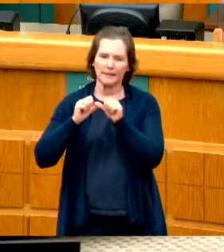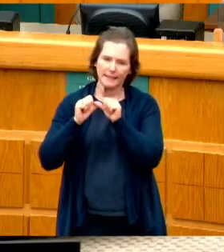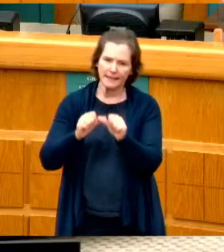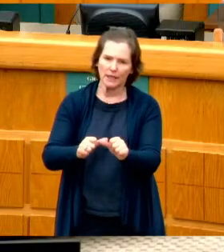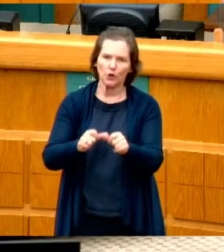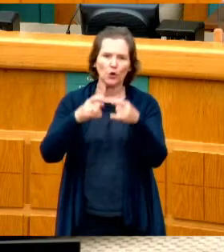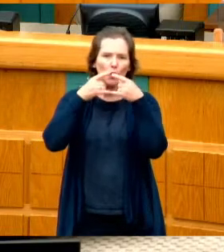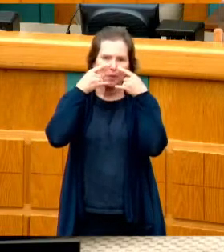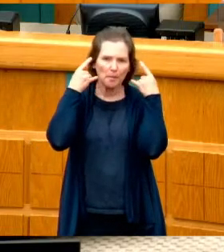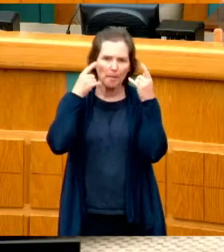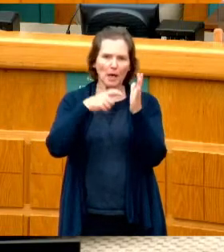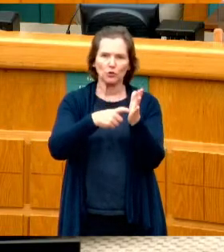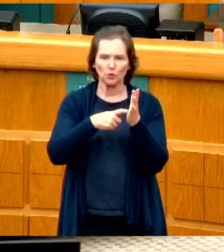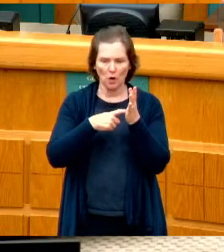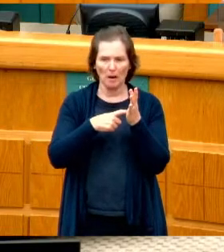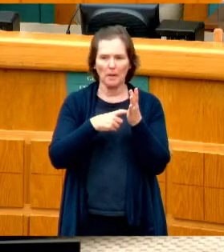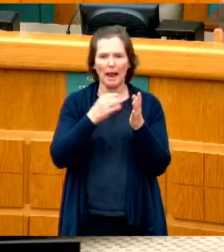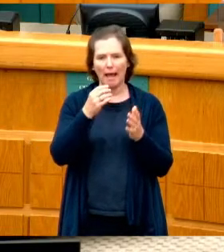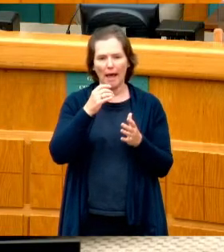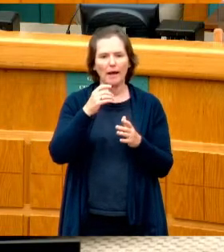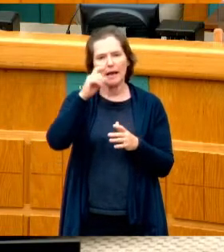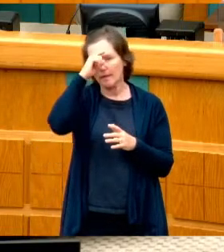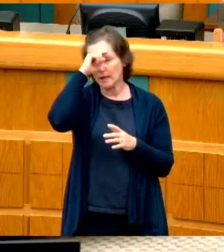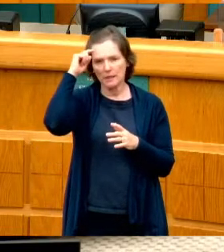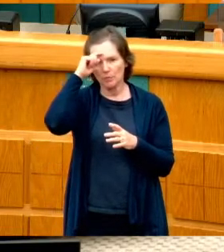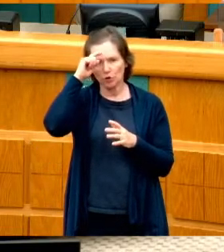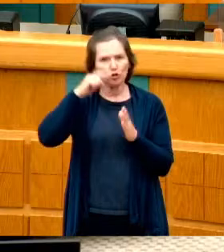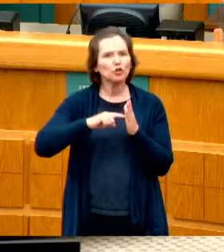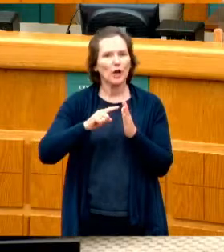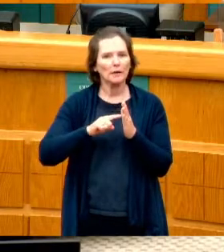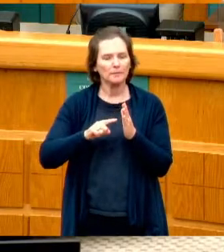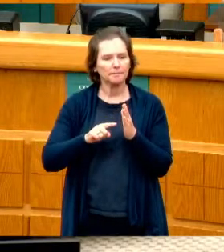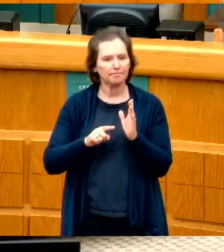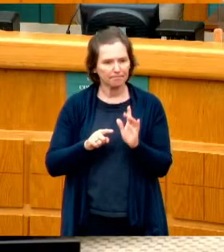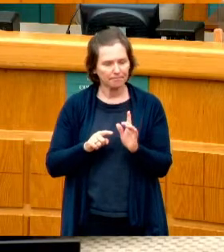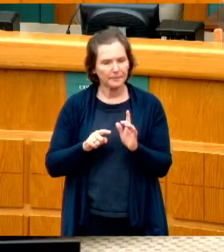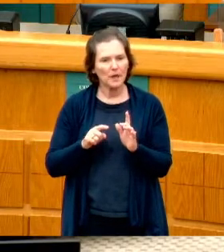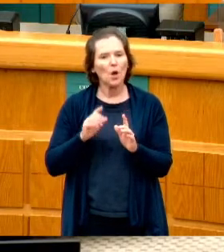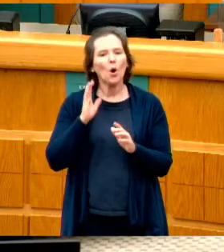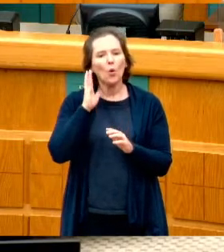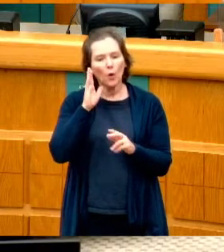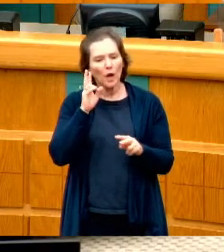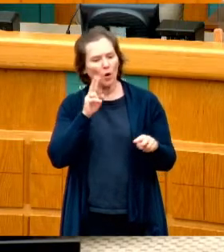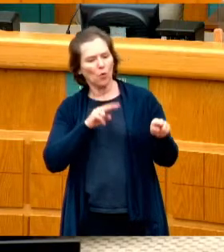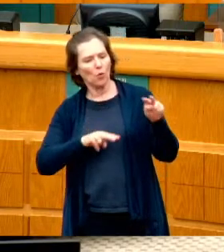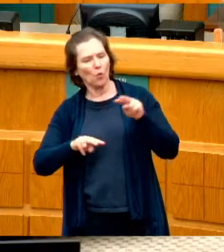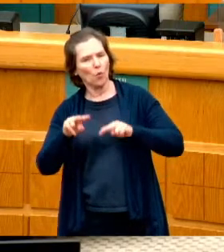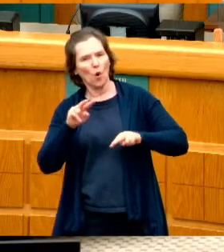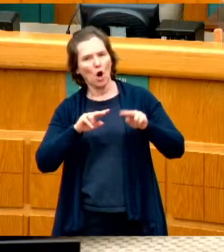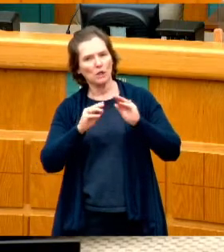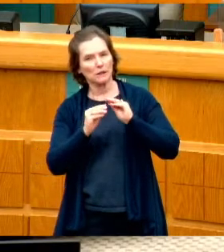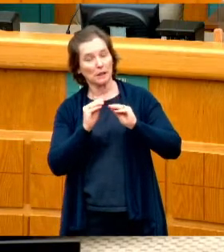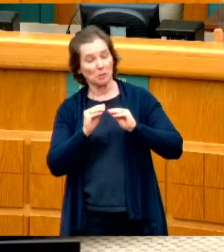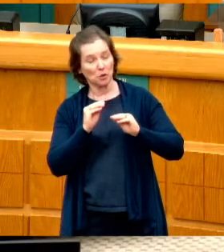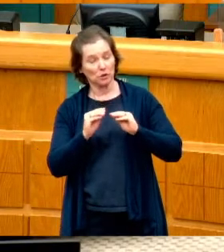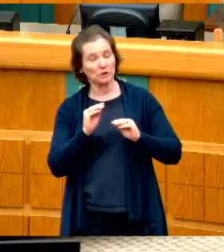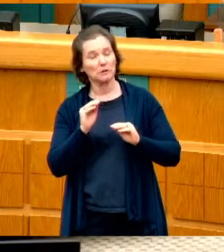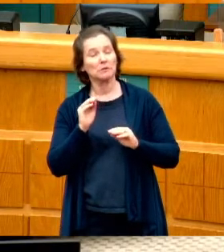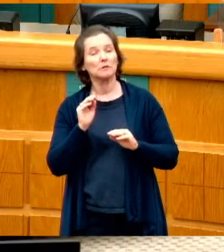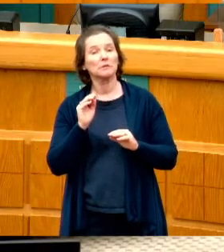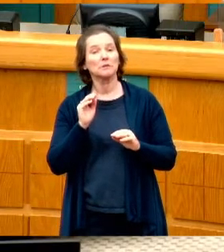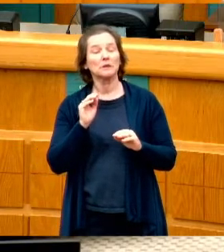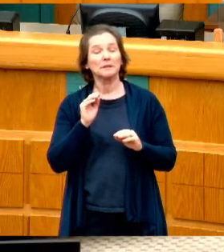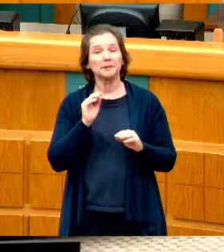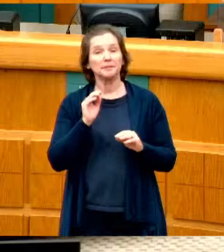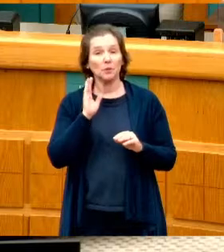but for our city employees as well. We'll keep the community advised as our health director's here, and she'll talk about vaccines that are coming